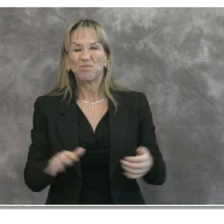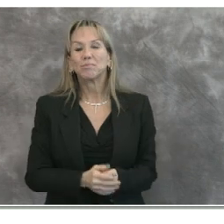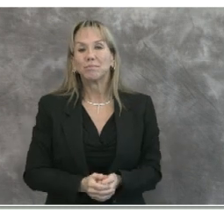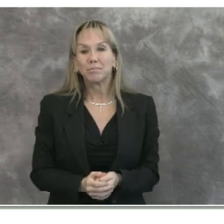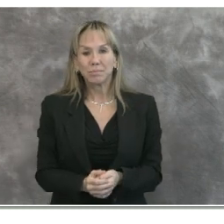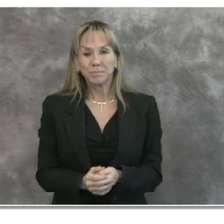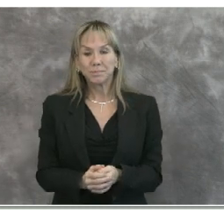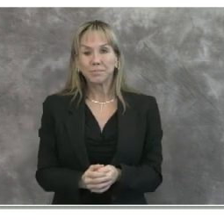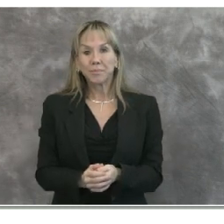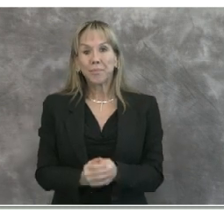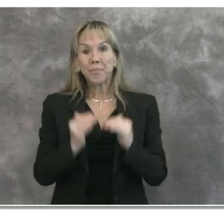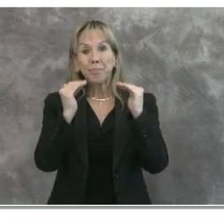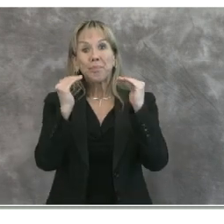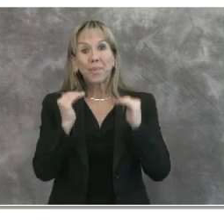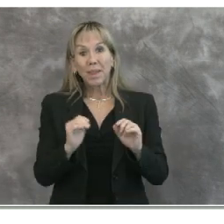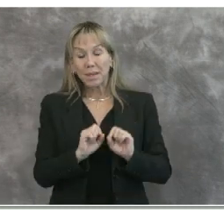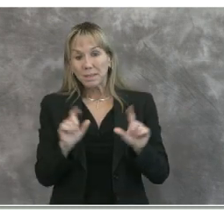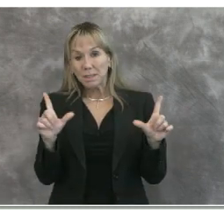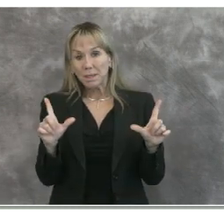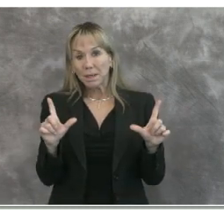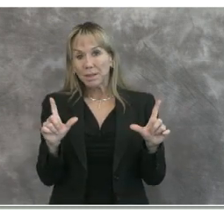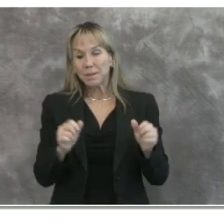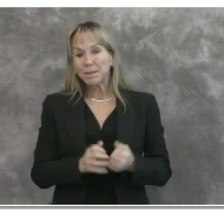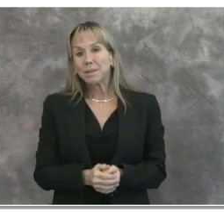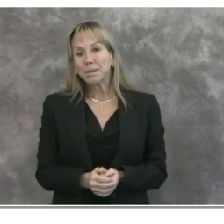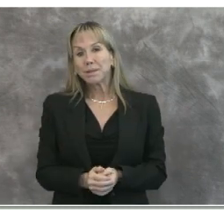infection. In the next slide,